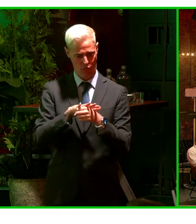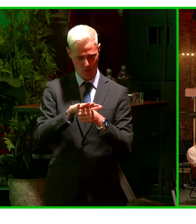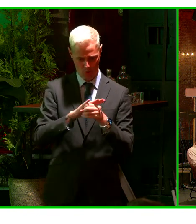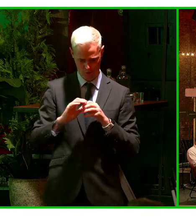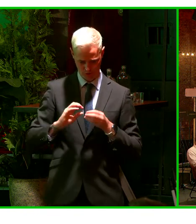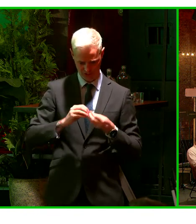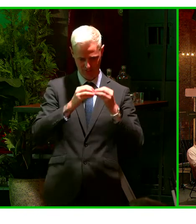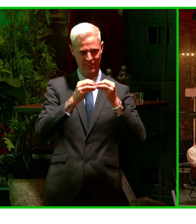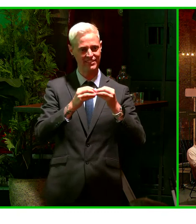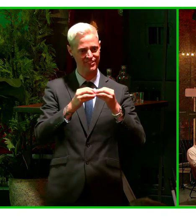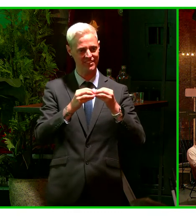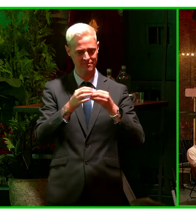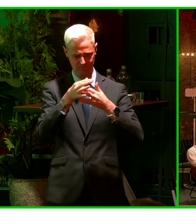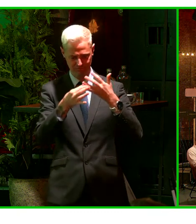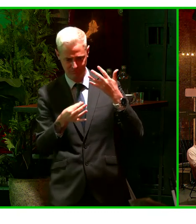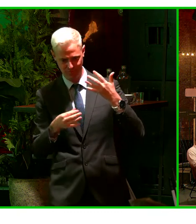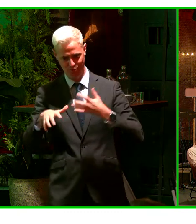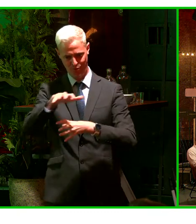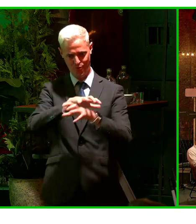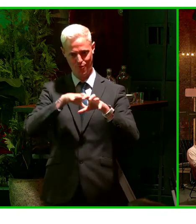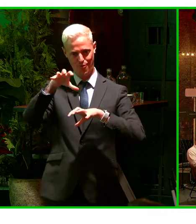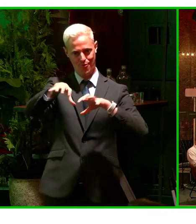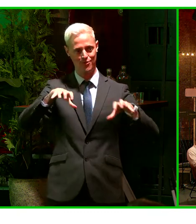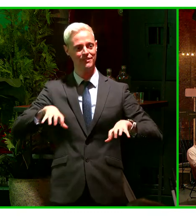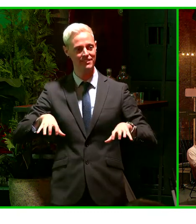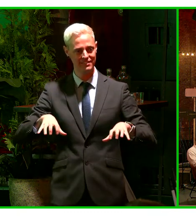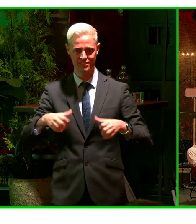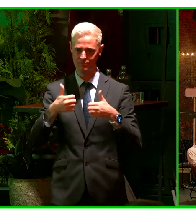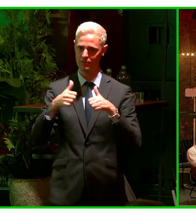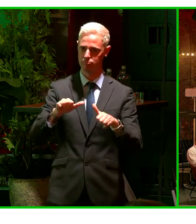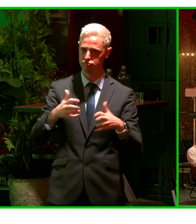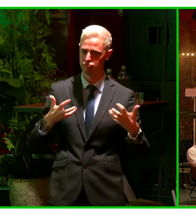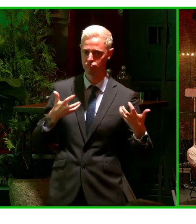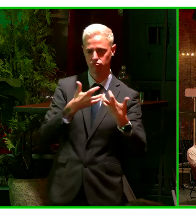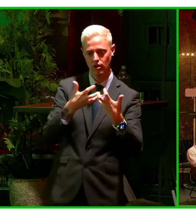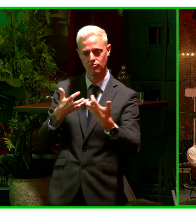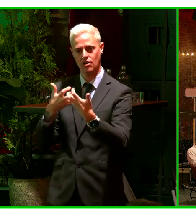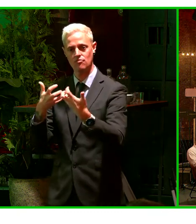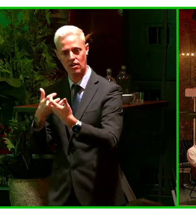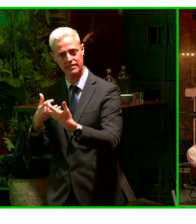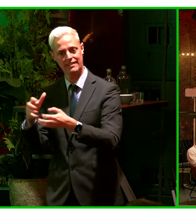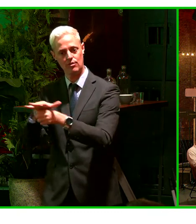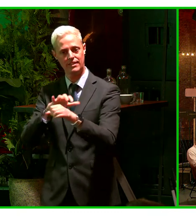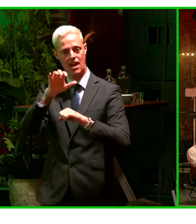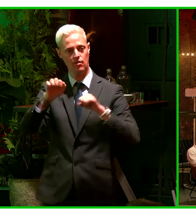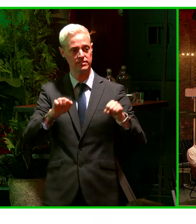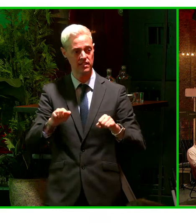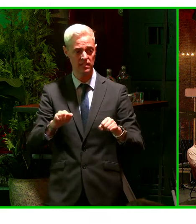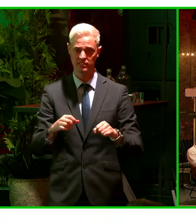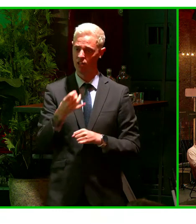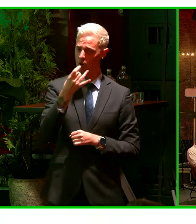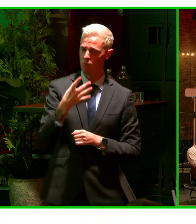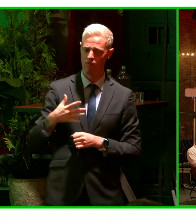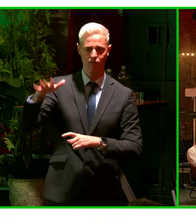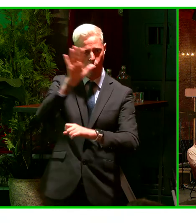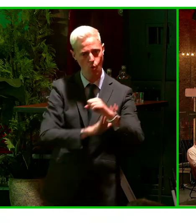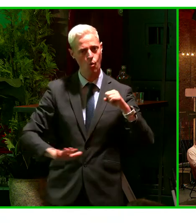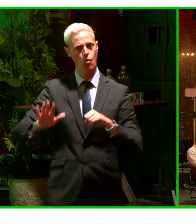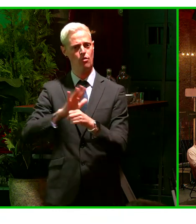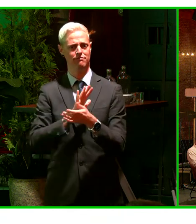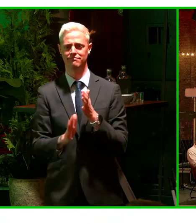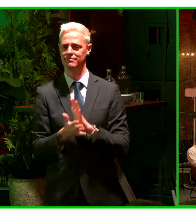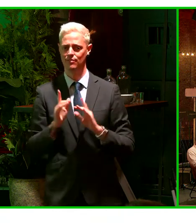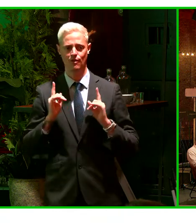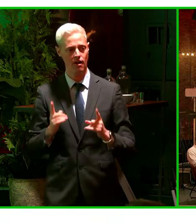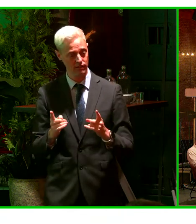all playing their part in order to provide the right solution in the right setting. It's not a one-size-fits-all. I think we've heard that